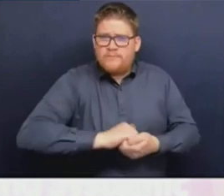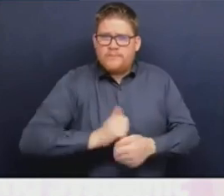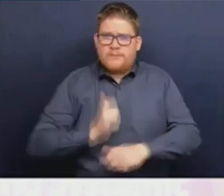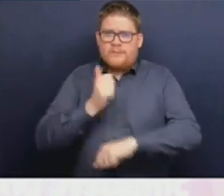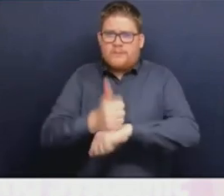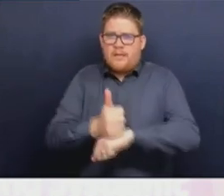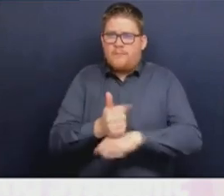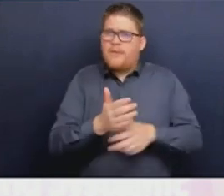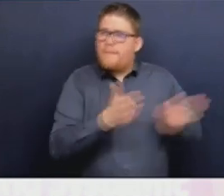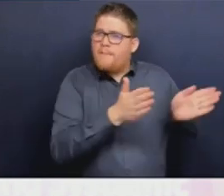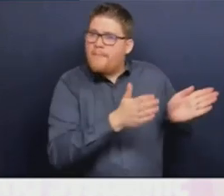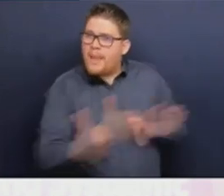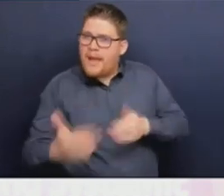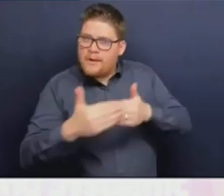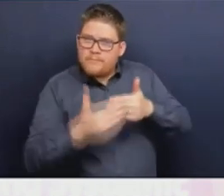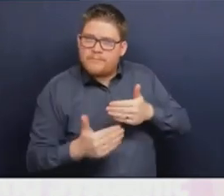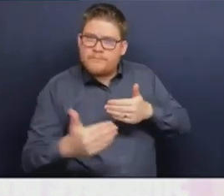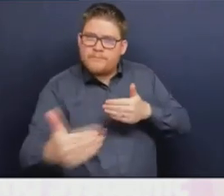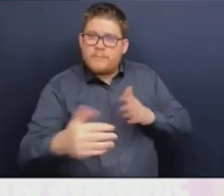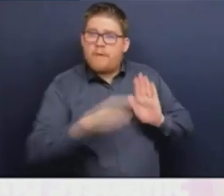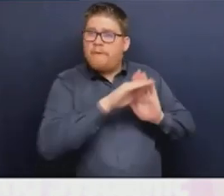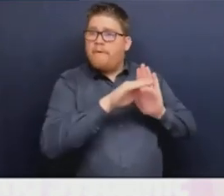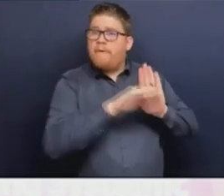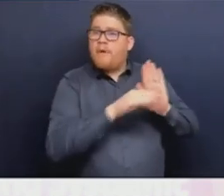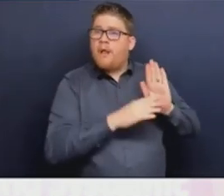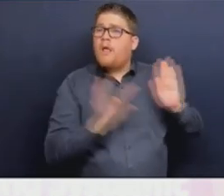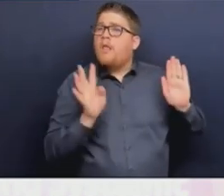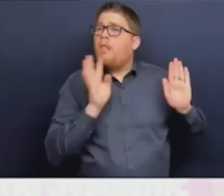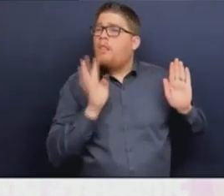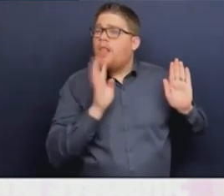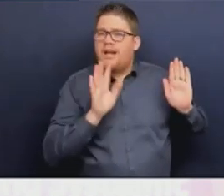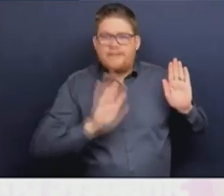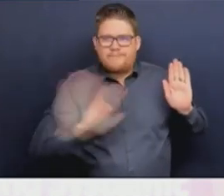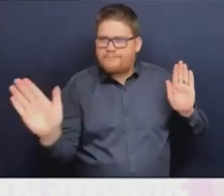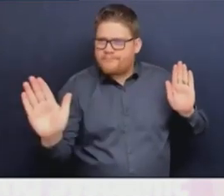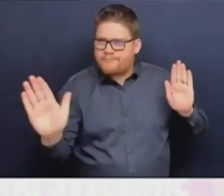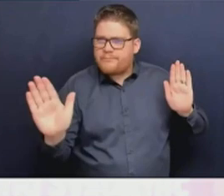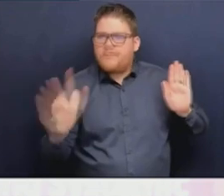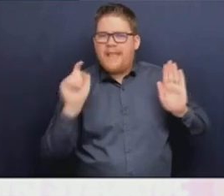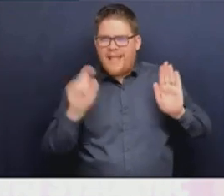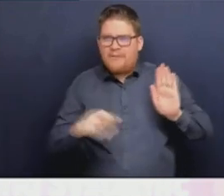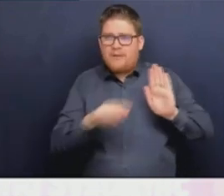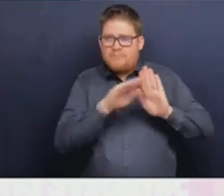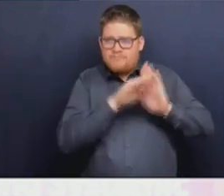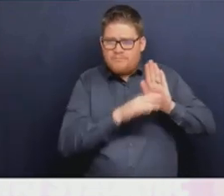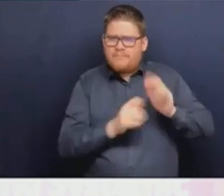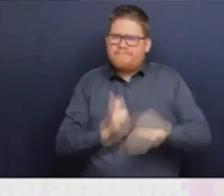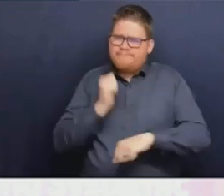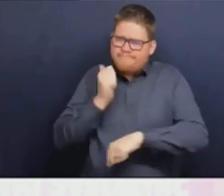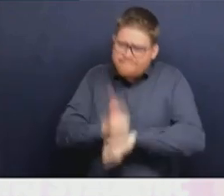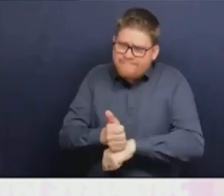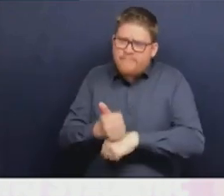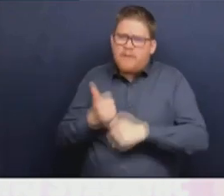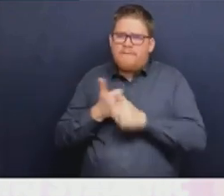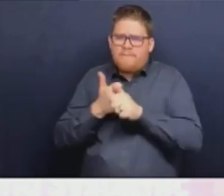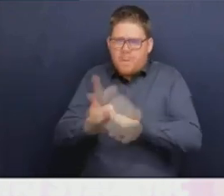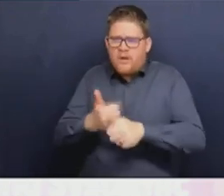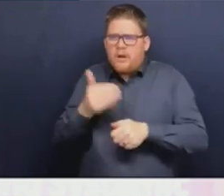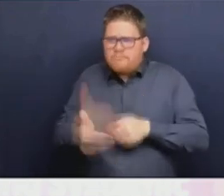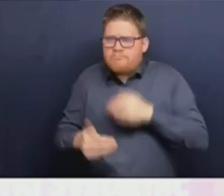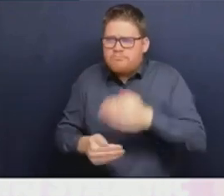than just the promise of introduction, but the reality of an equitable society with First Peoples at the foundation, not at the